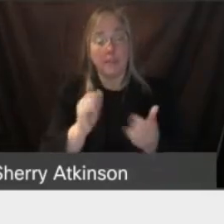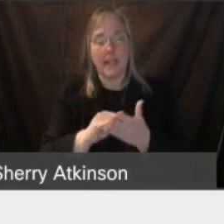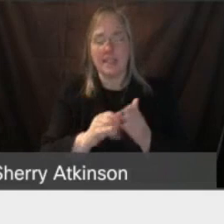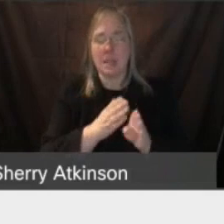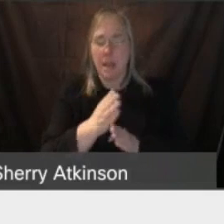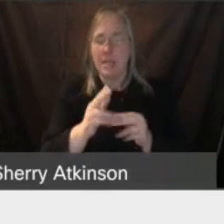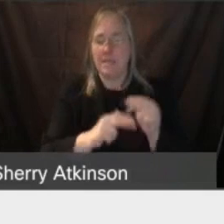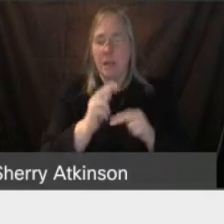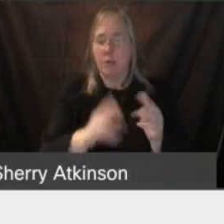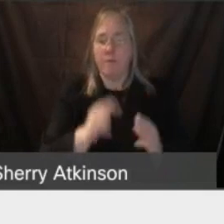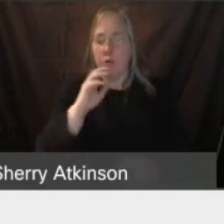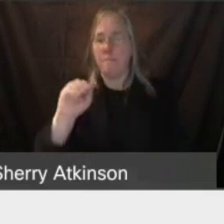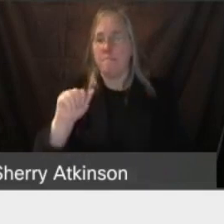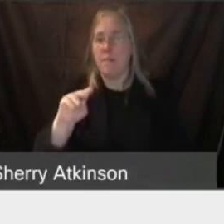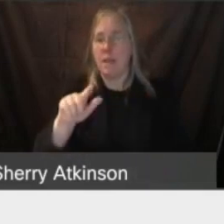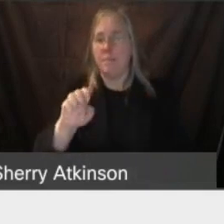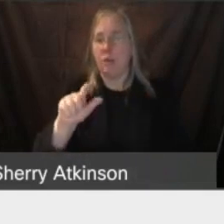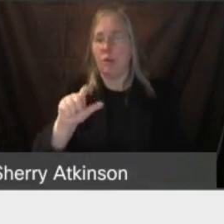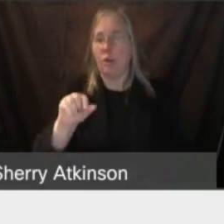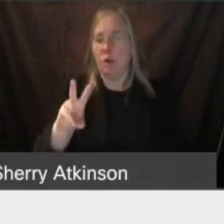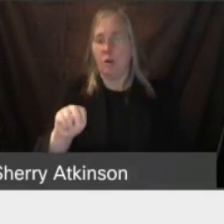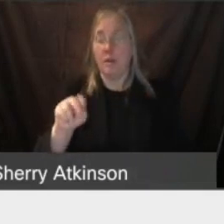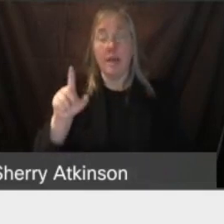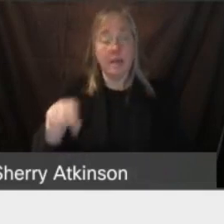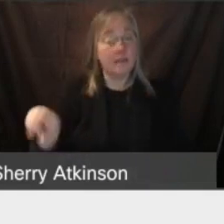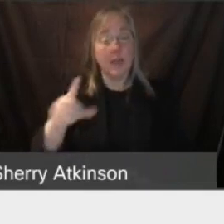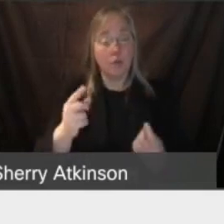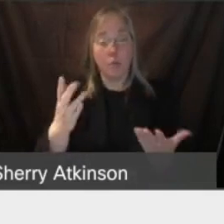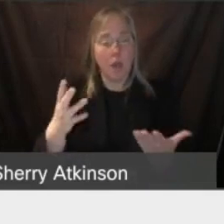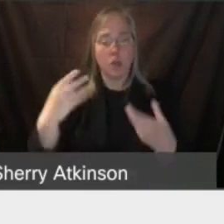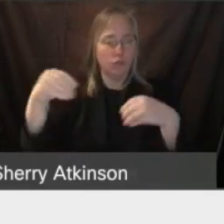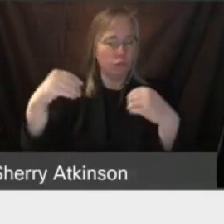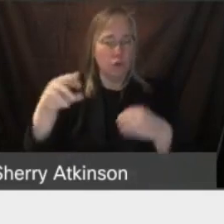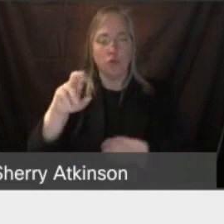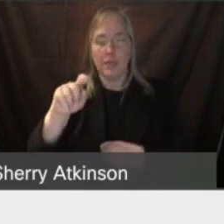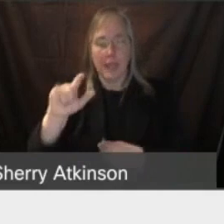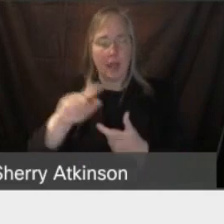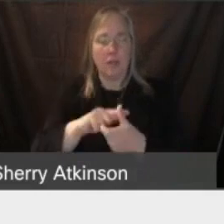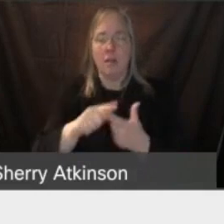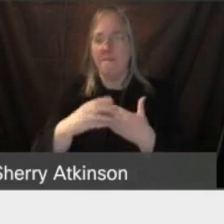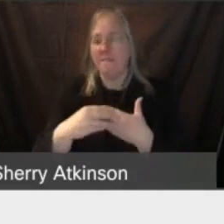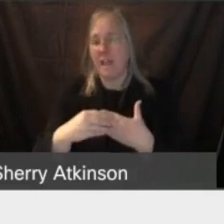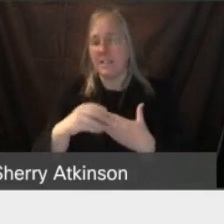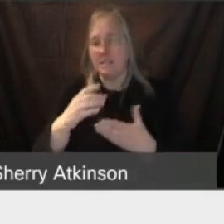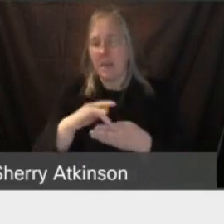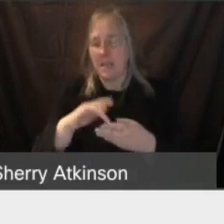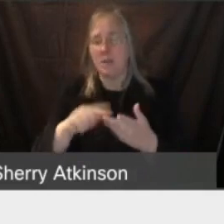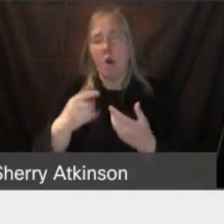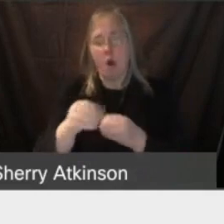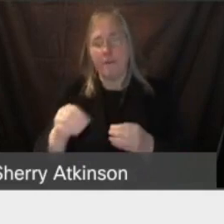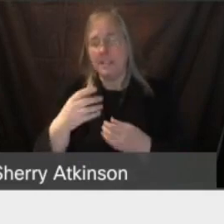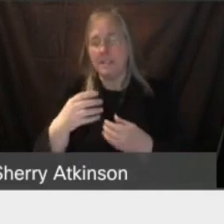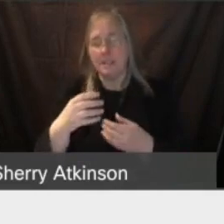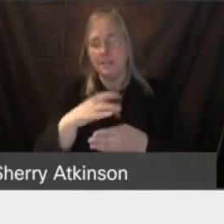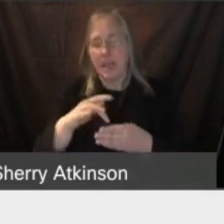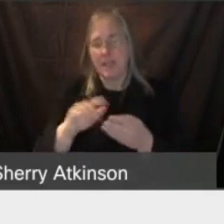for Maple Lawn. They do retail, flex space, office space, industrial space. So the product